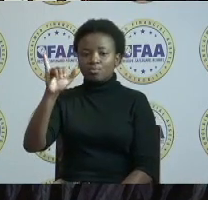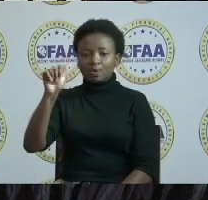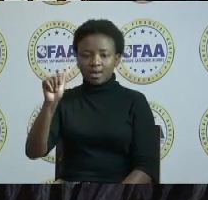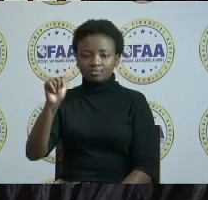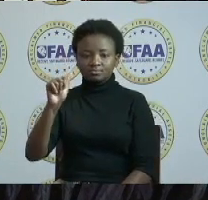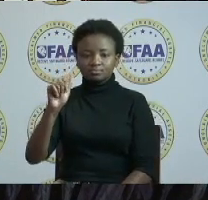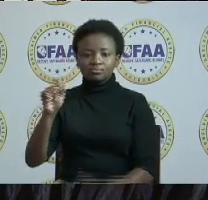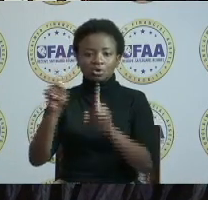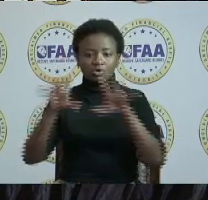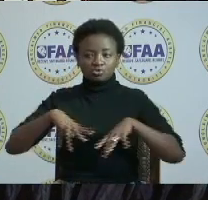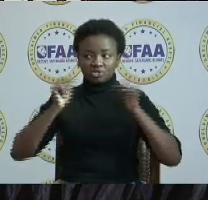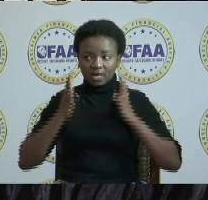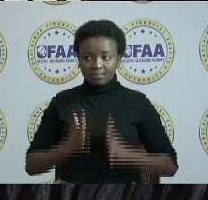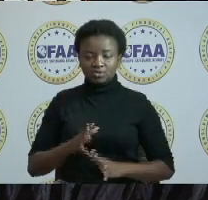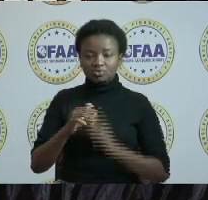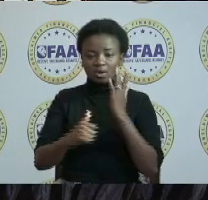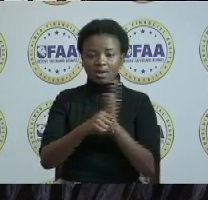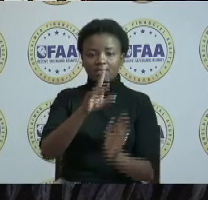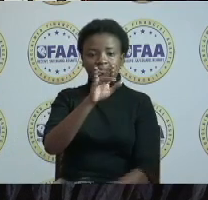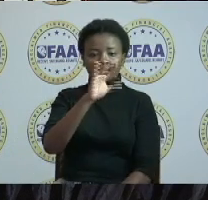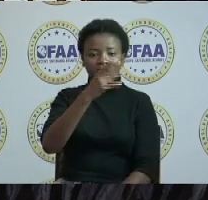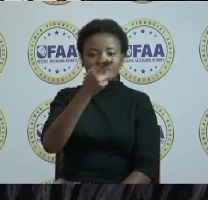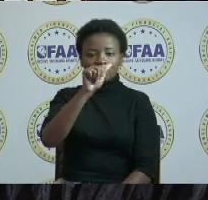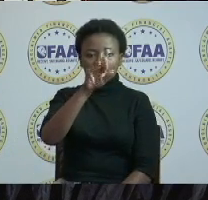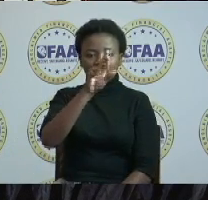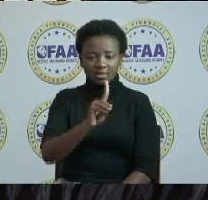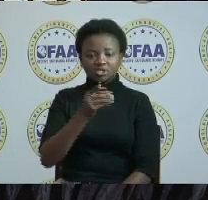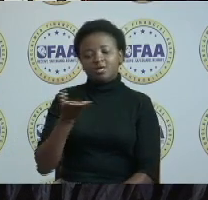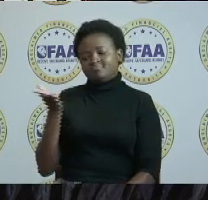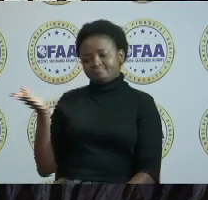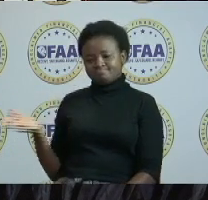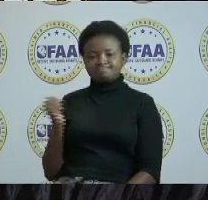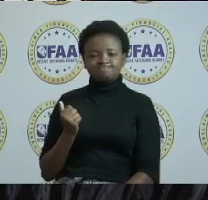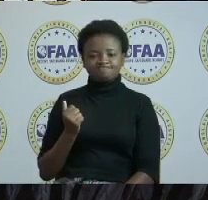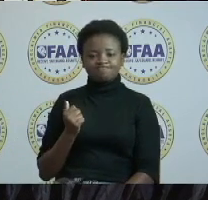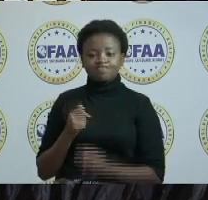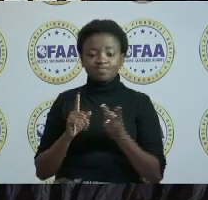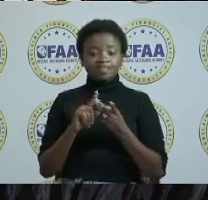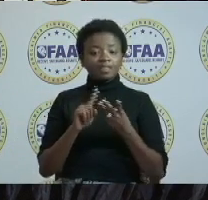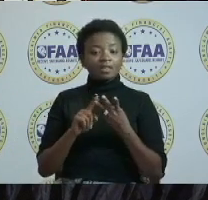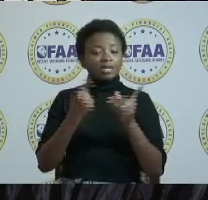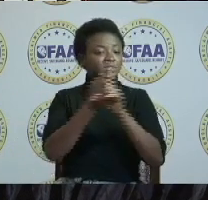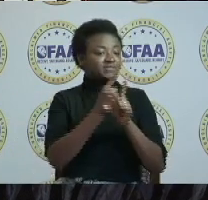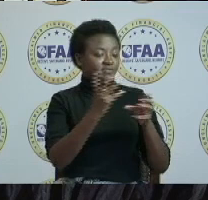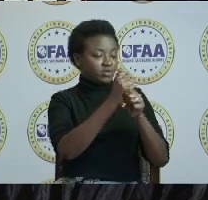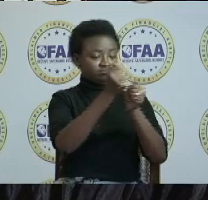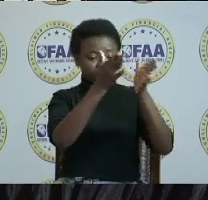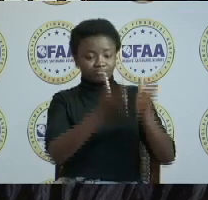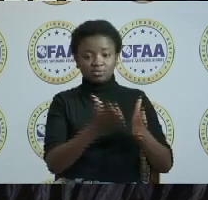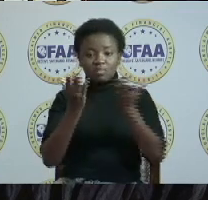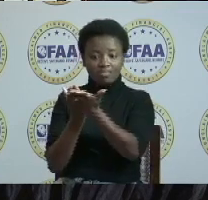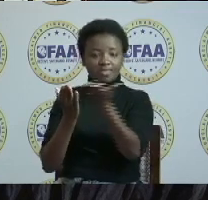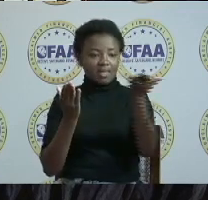Mr. Richard Kiplagat, who is here with me in the virtual studio. our stakeholders, wherever you are catching